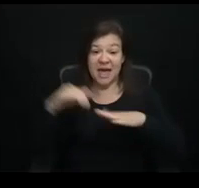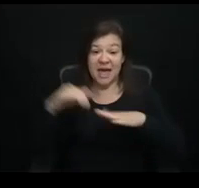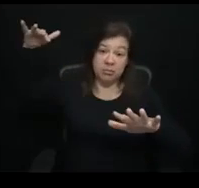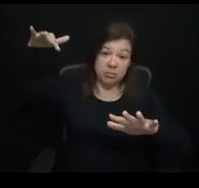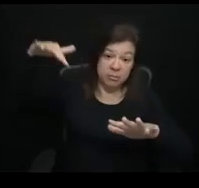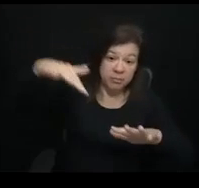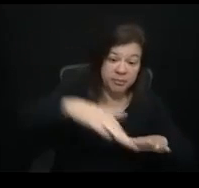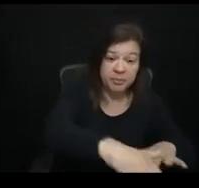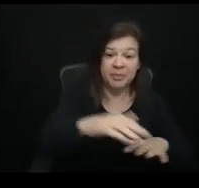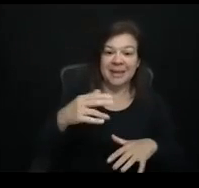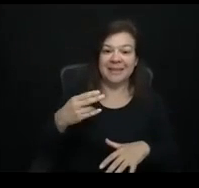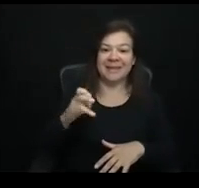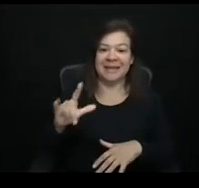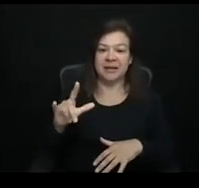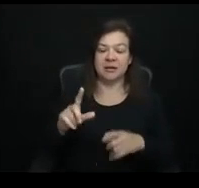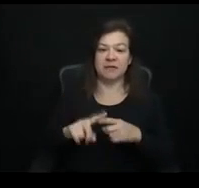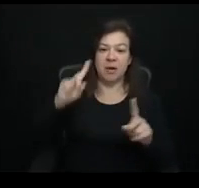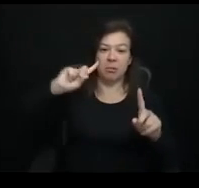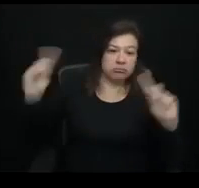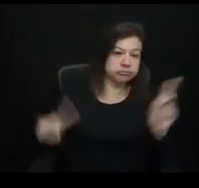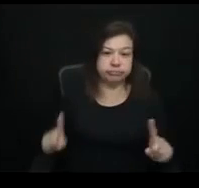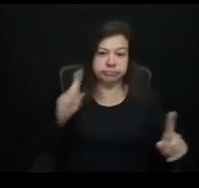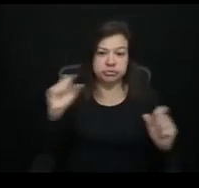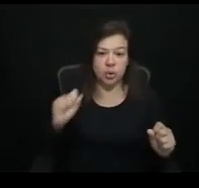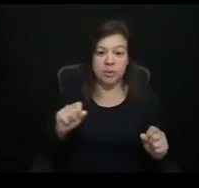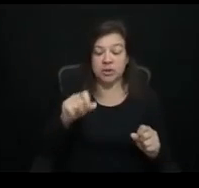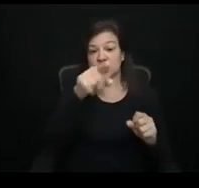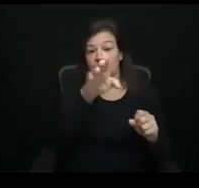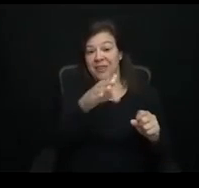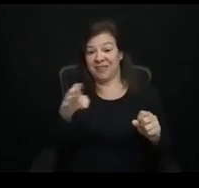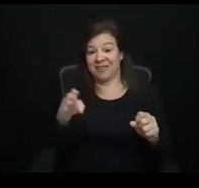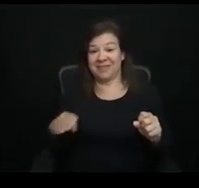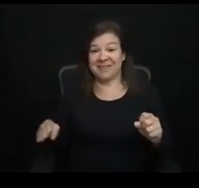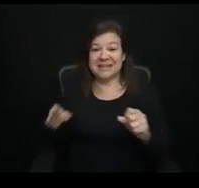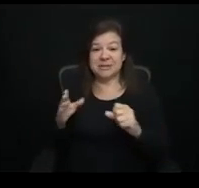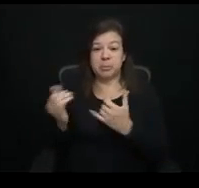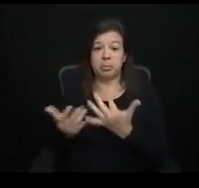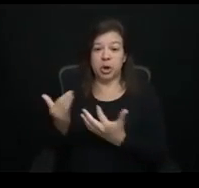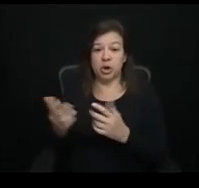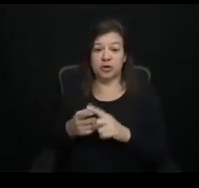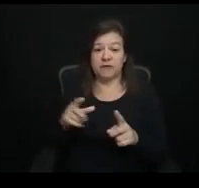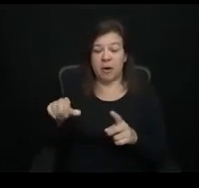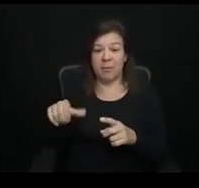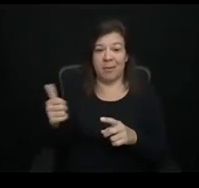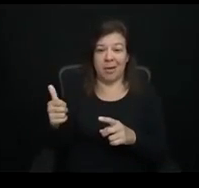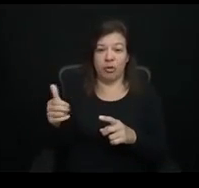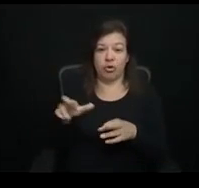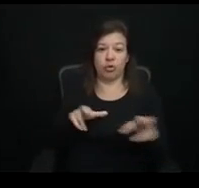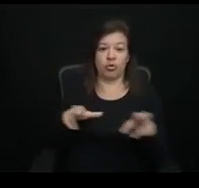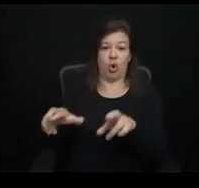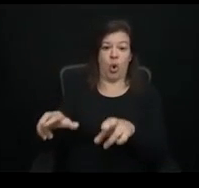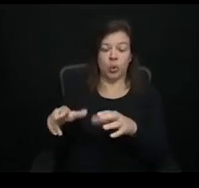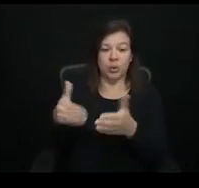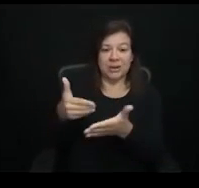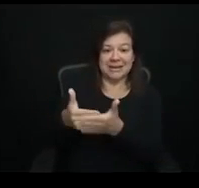downdraft out of a thunderstorm, what we've done is this over here was burned the day before off of a road that comes around the corner and comes back down into